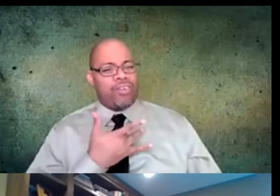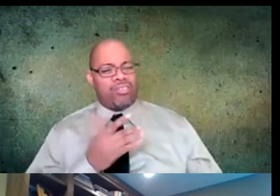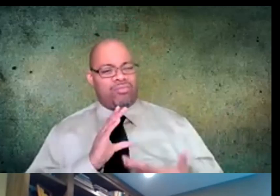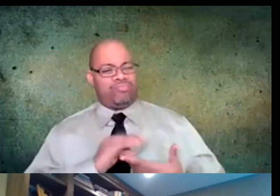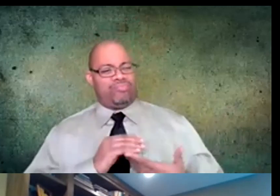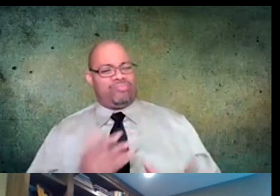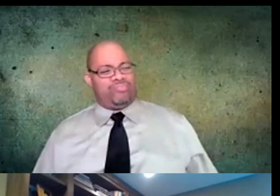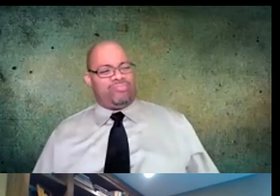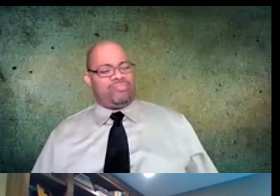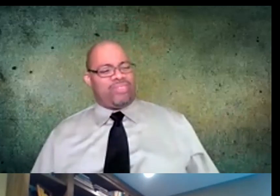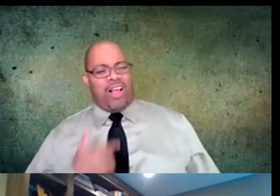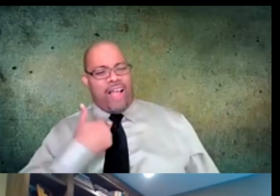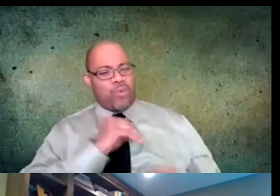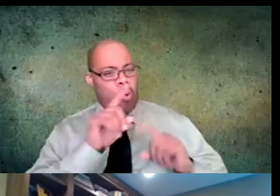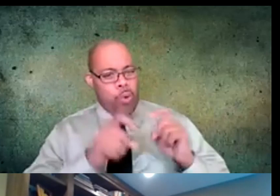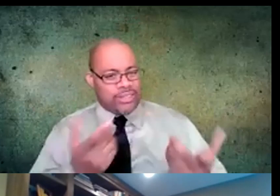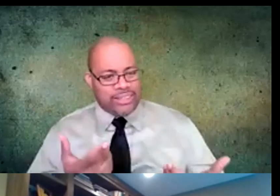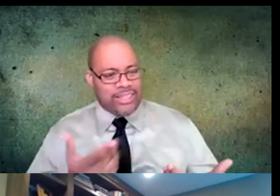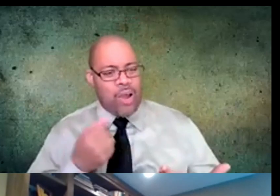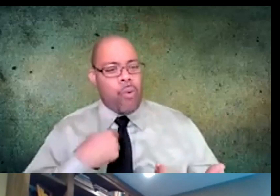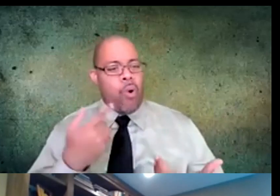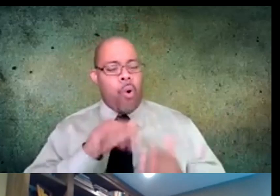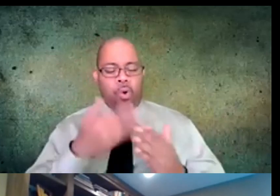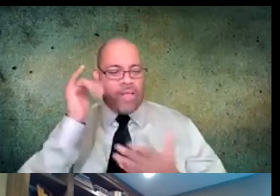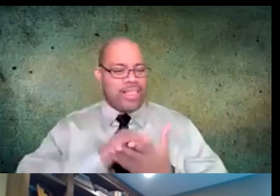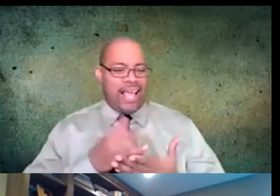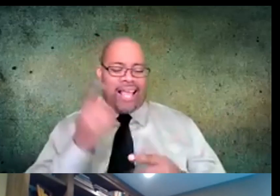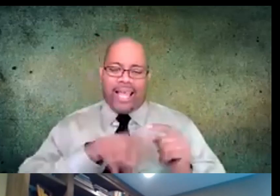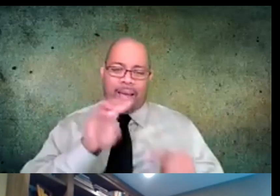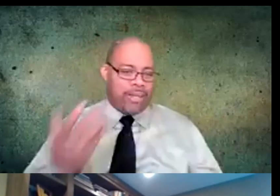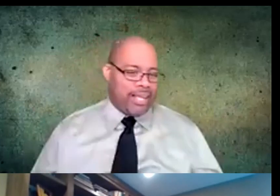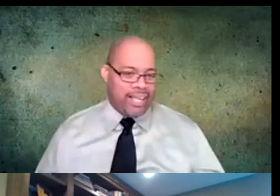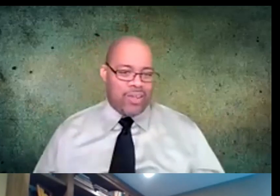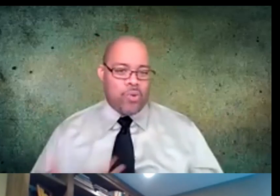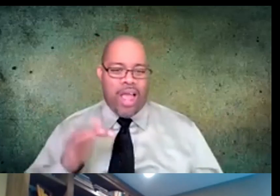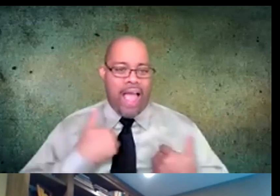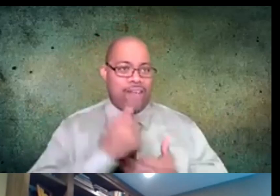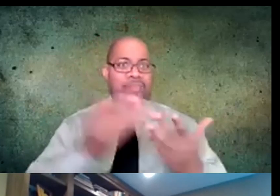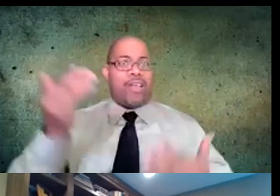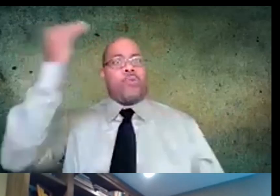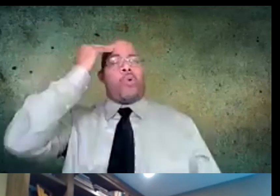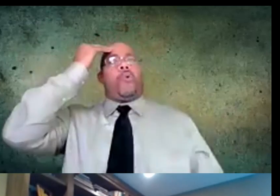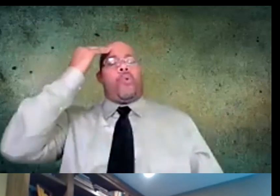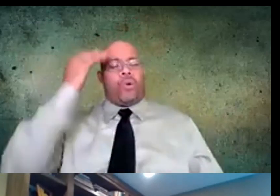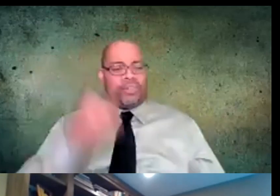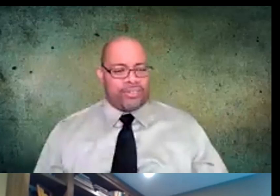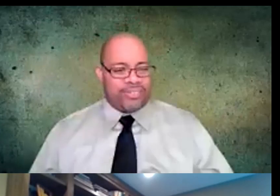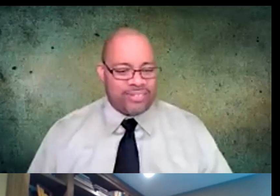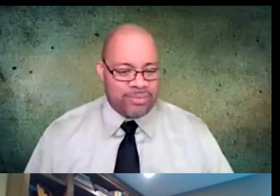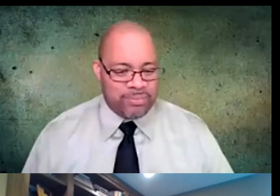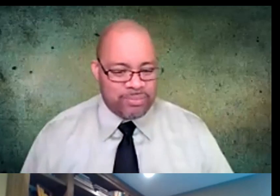any question. And we all know that it can be you already have everything figured